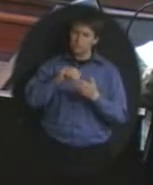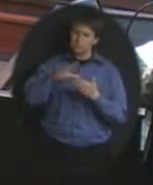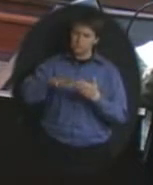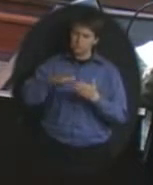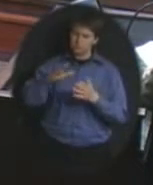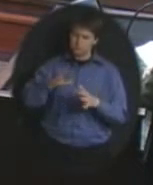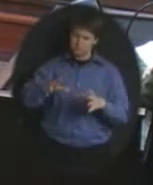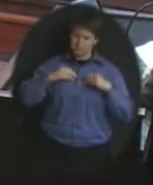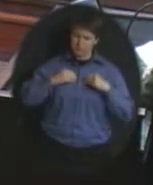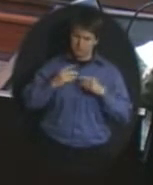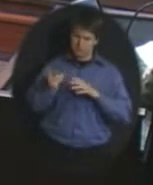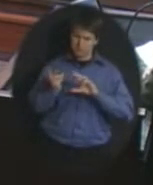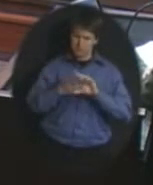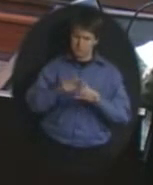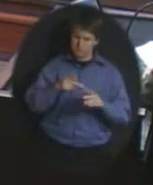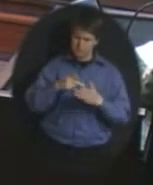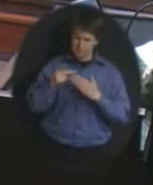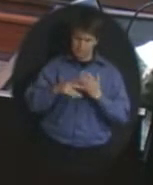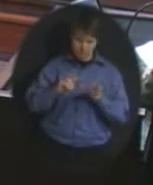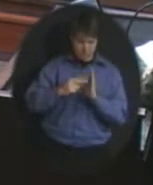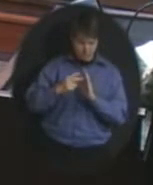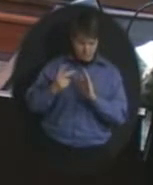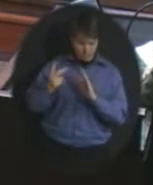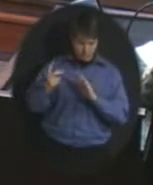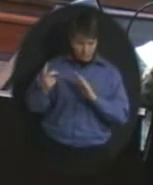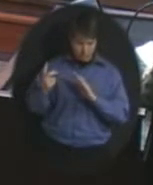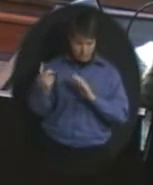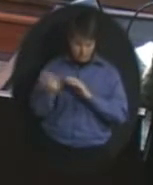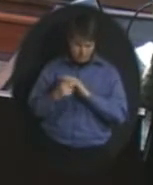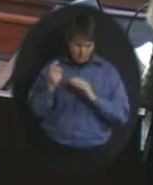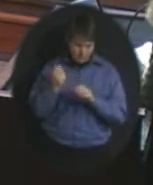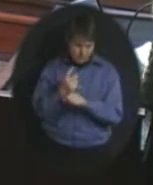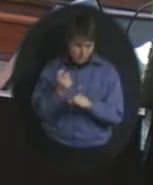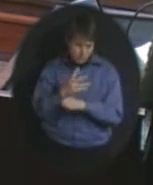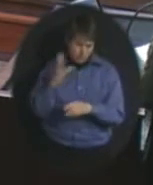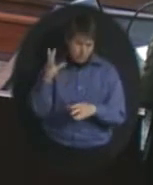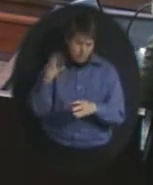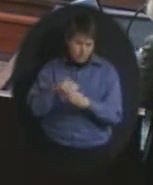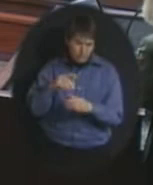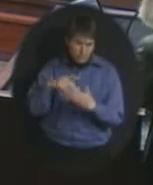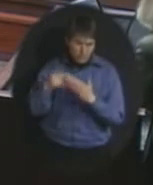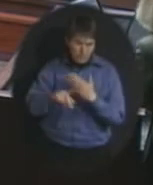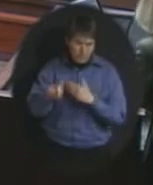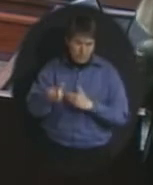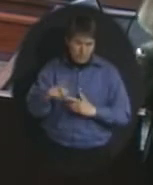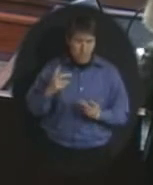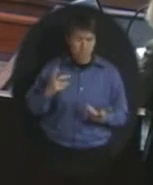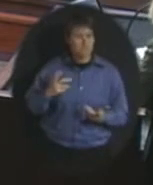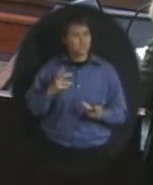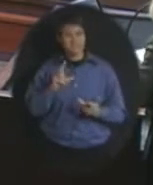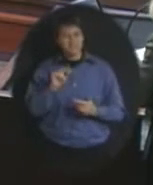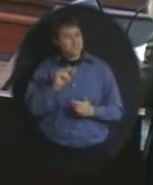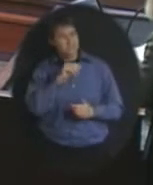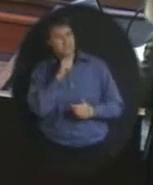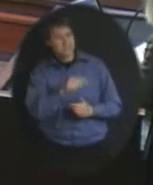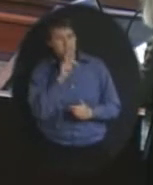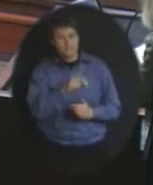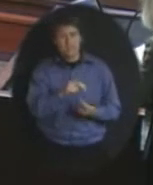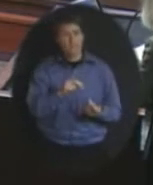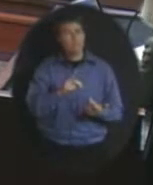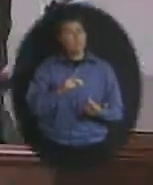in 8th grade, then are they automatically in the program every year? Not necessarily. Okay. Some